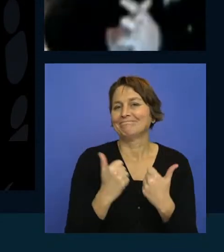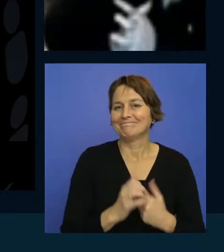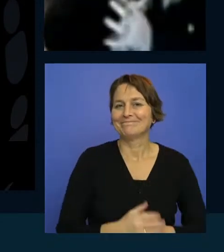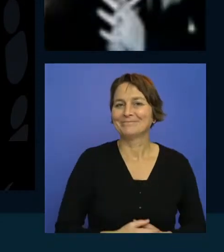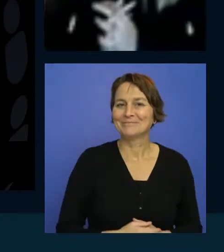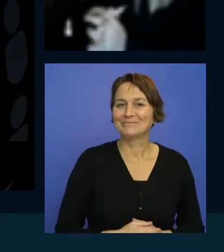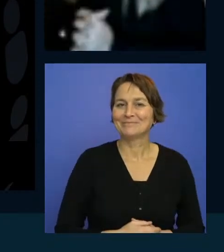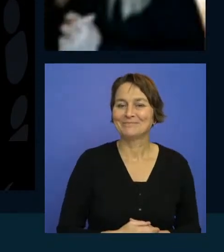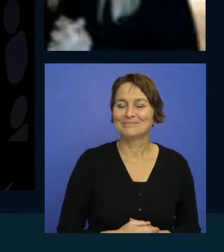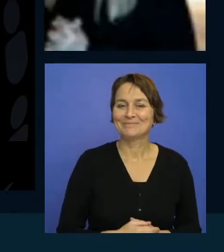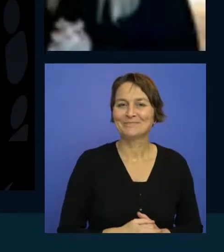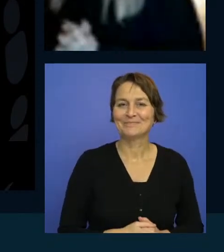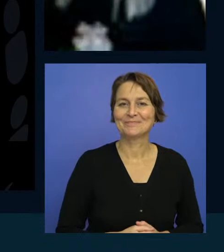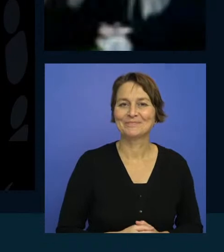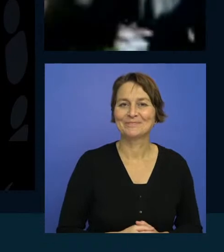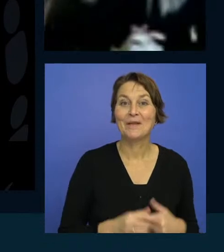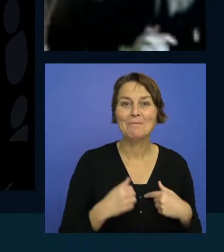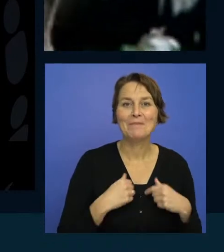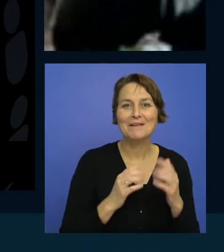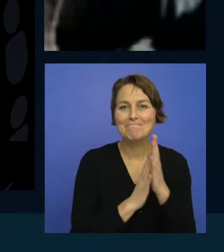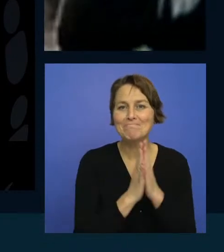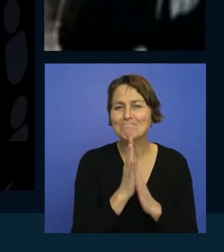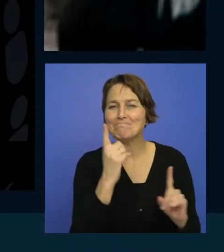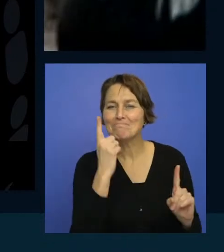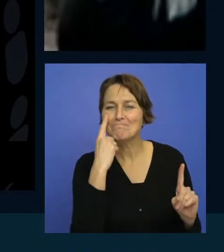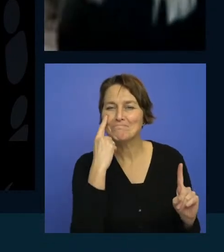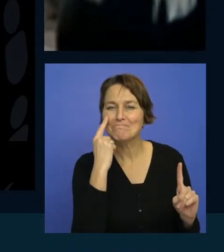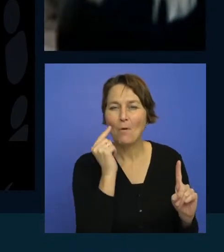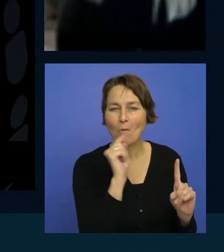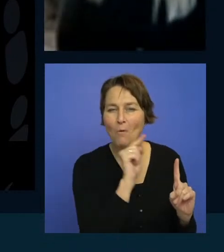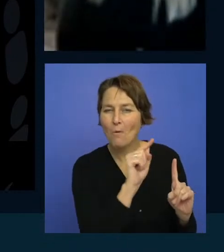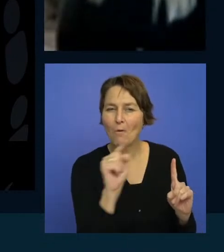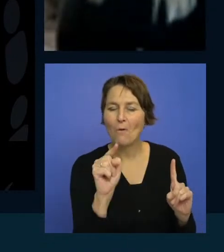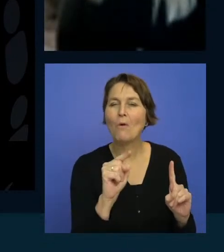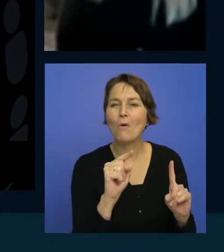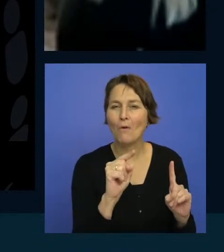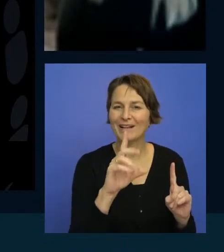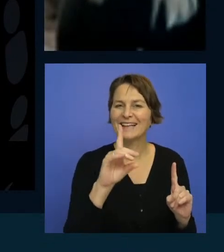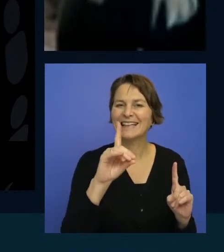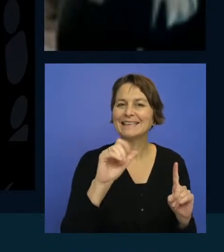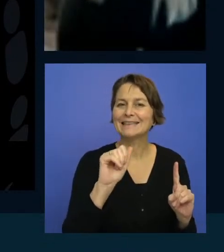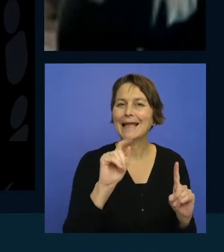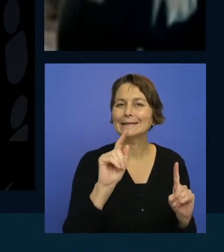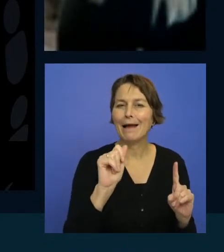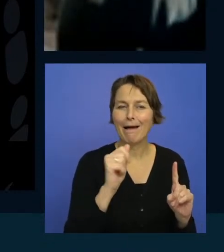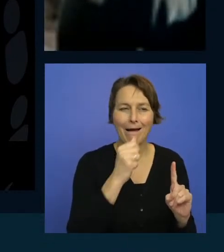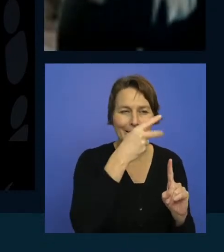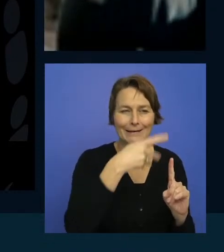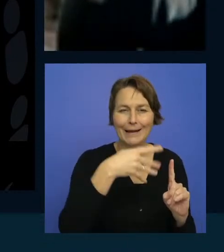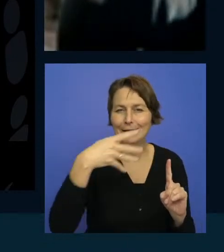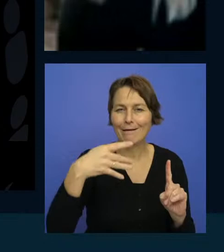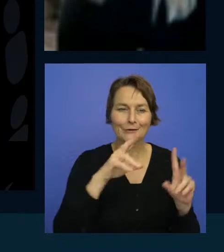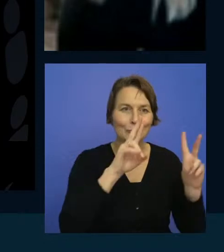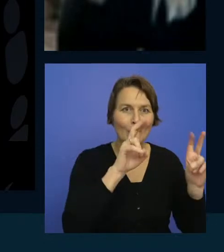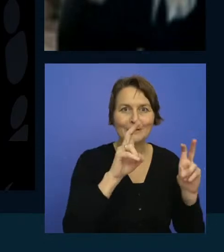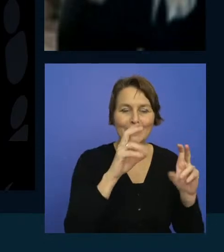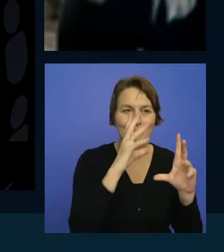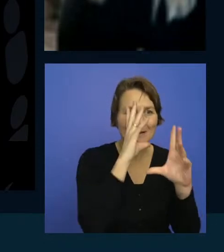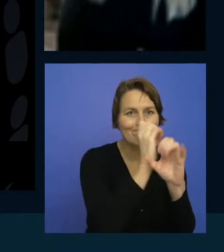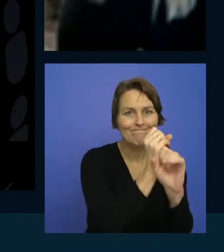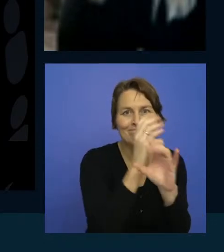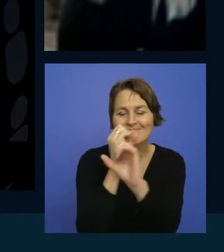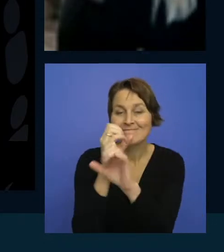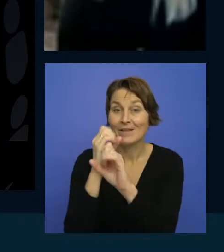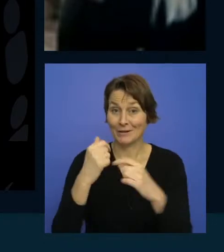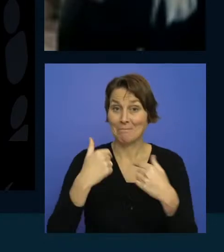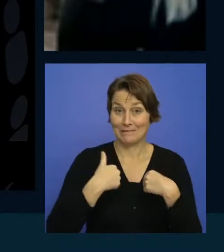I'm of course very interested in all of the data topics there are out there, since that's also what I do